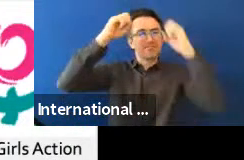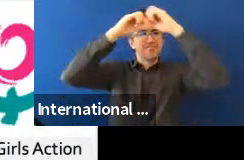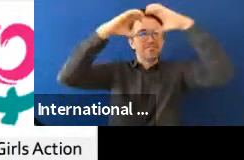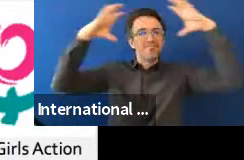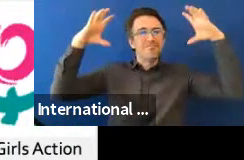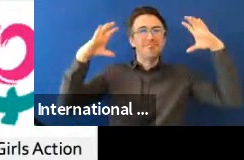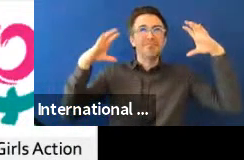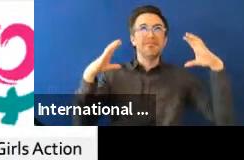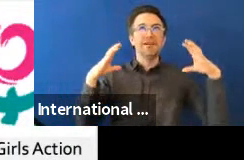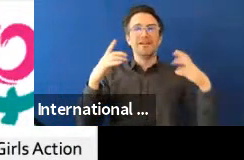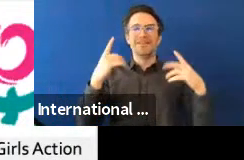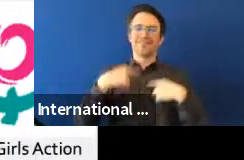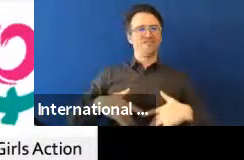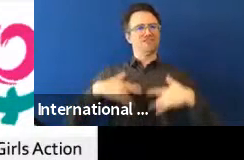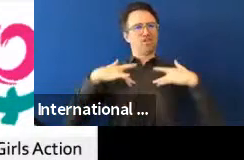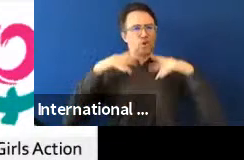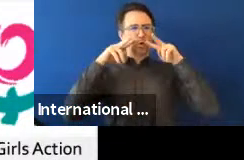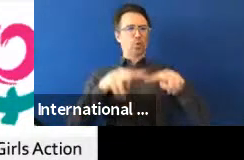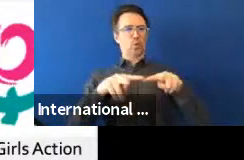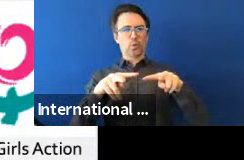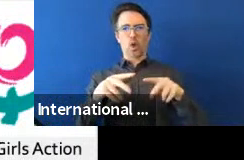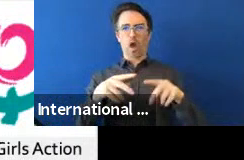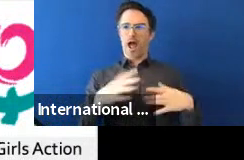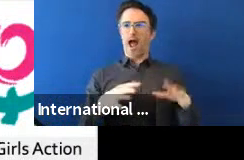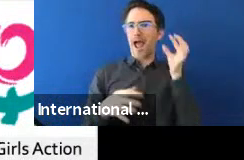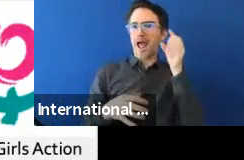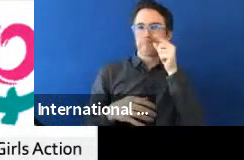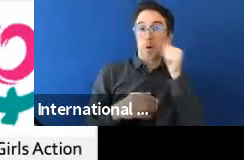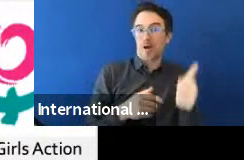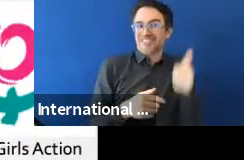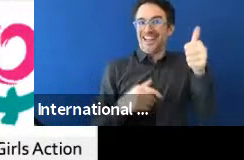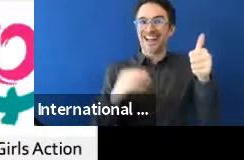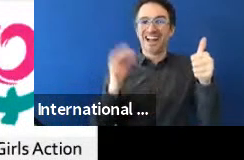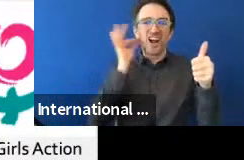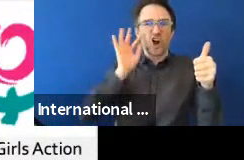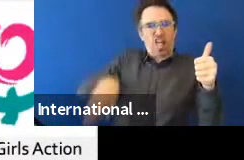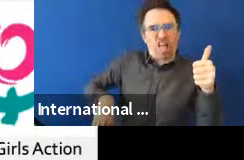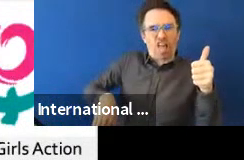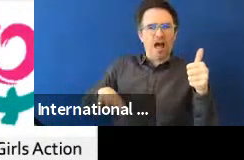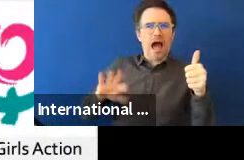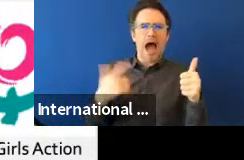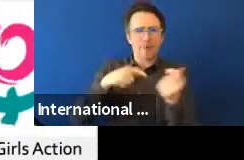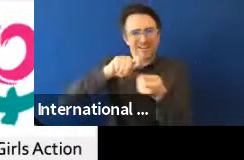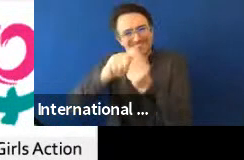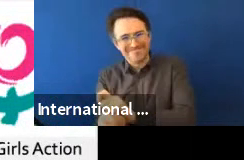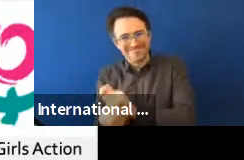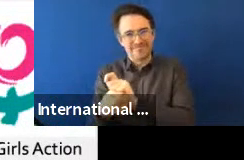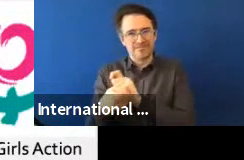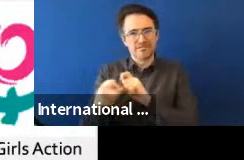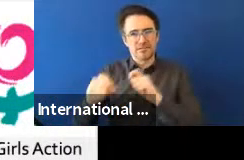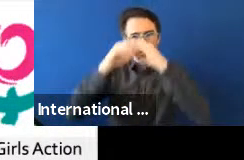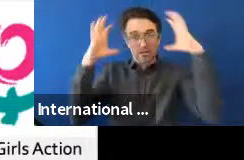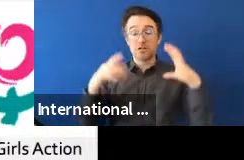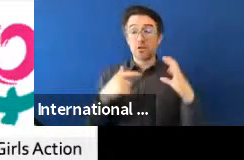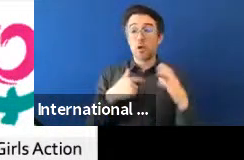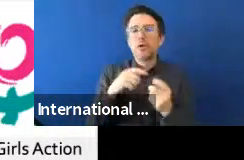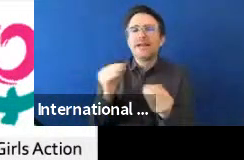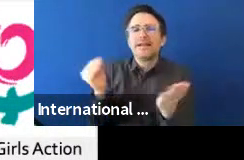activities are conducted. Traditional custom having a phenomenon of preferring son to